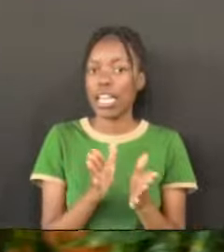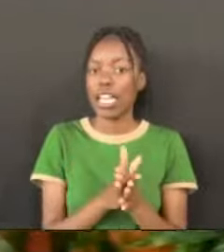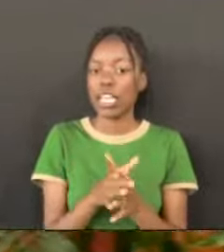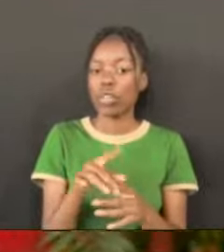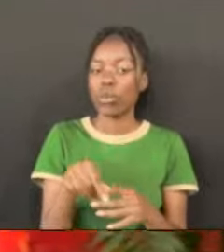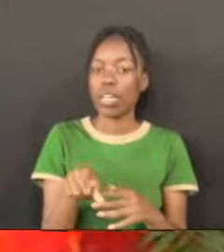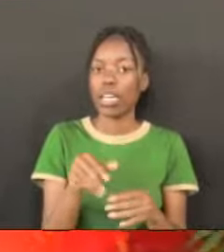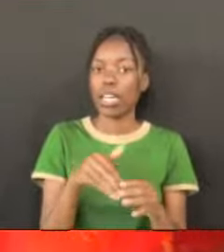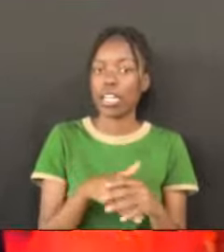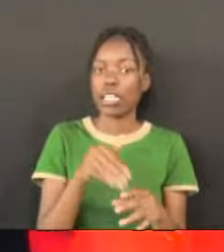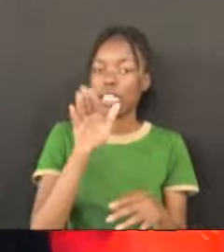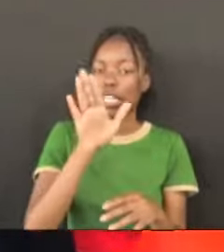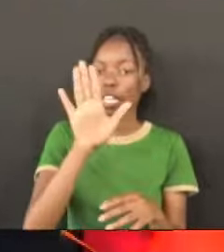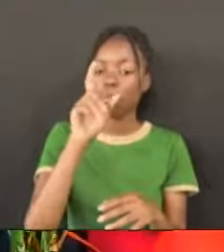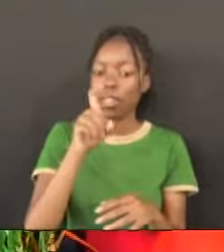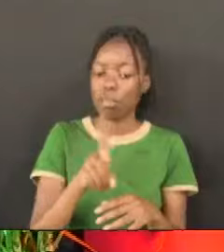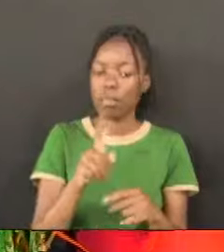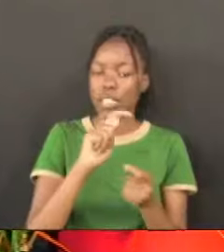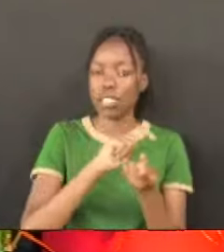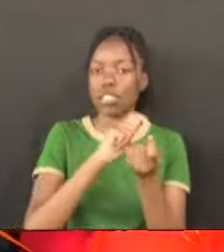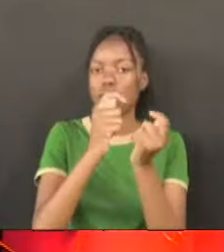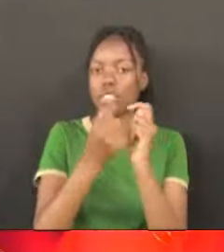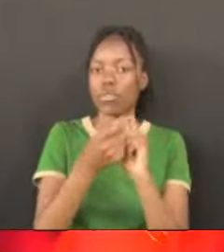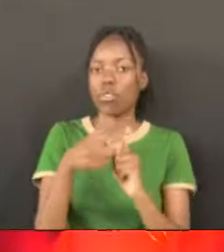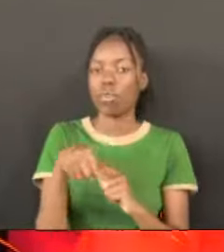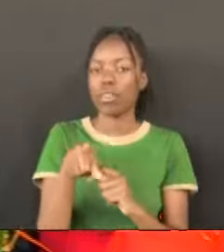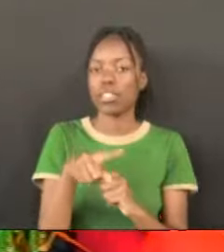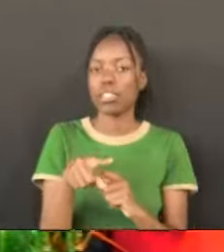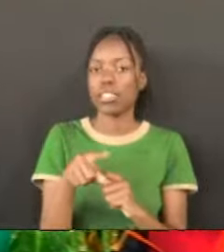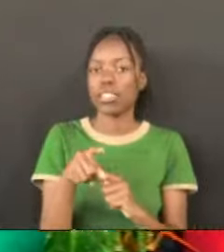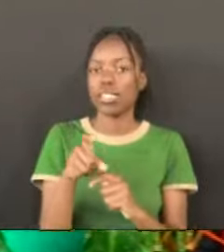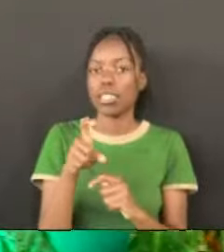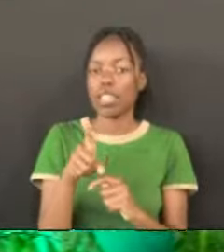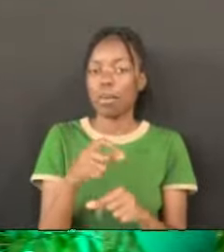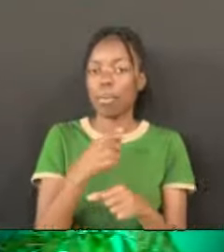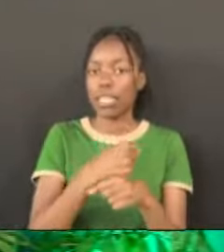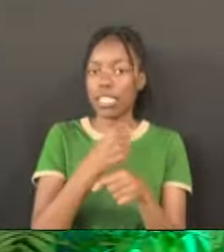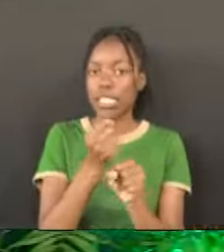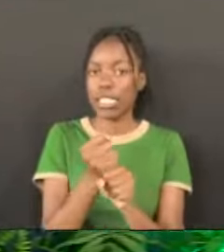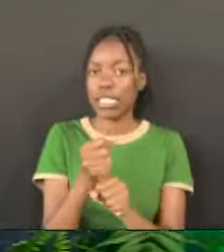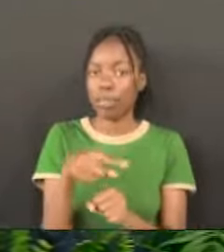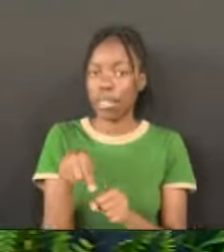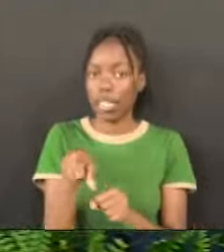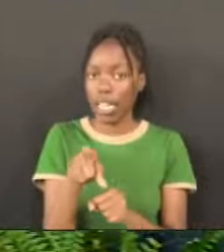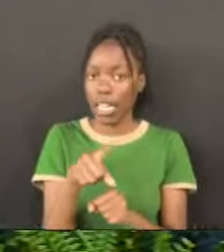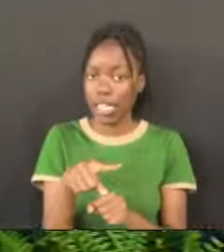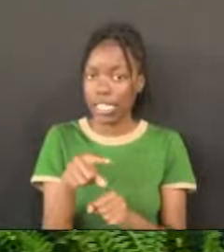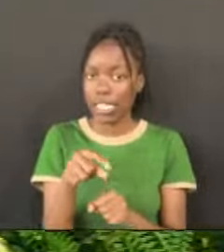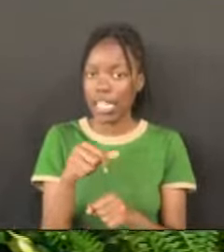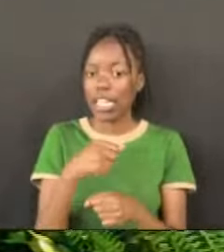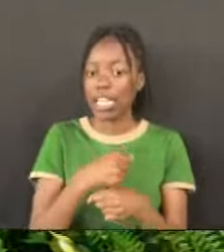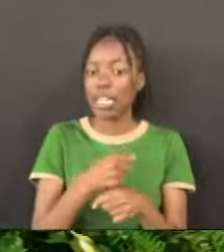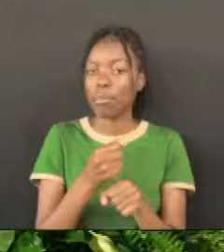he must transform us. He must make us. He must change us